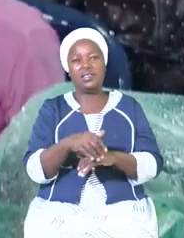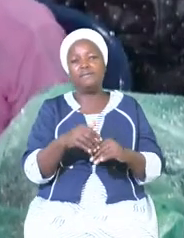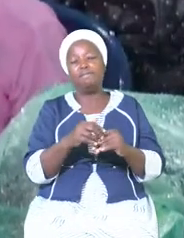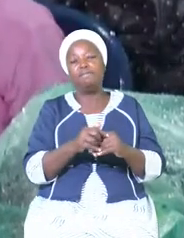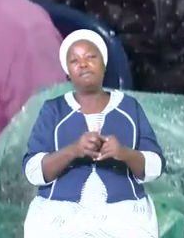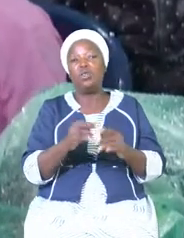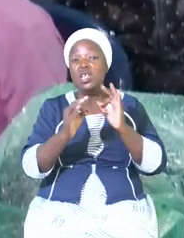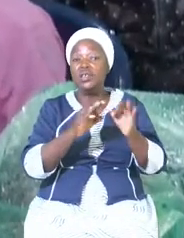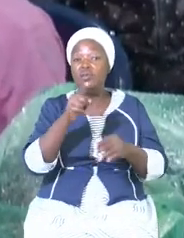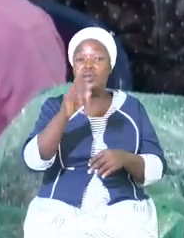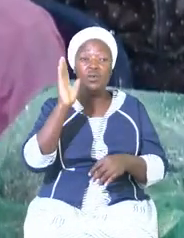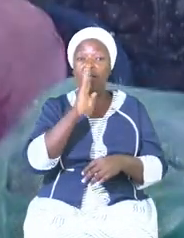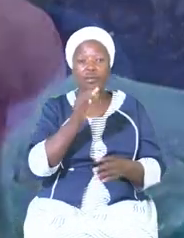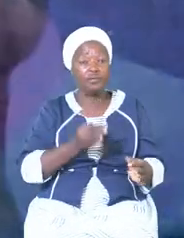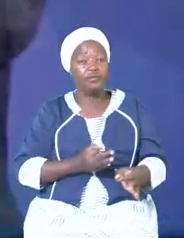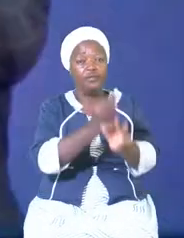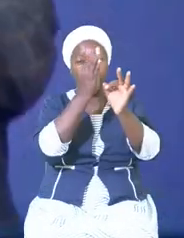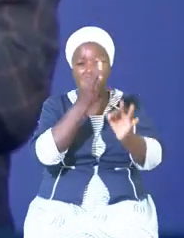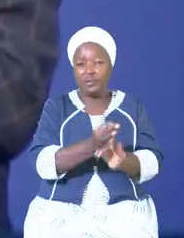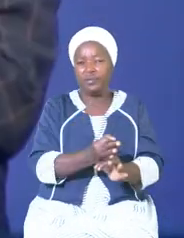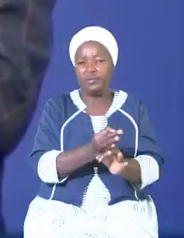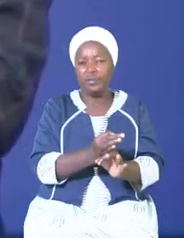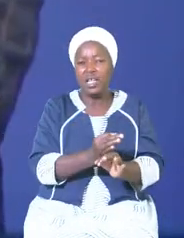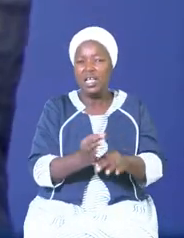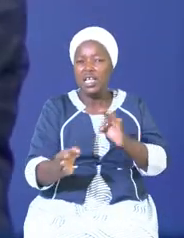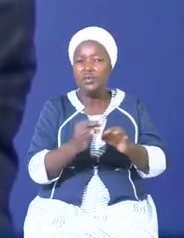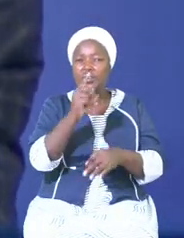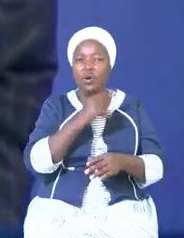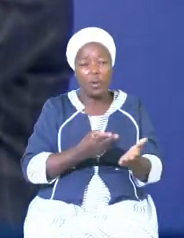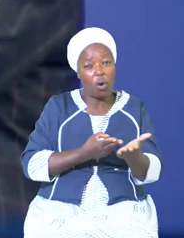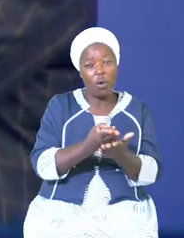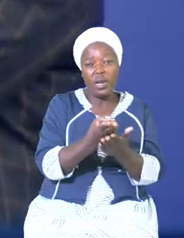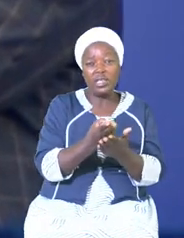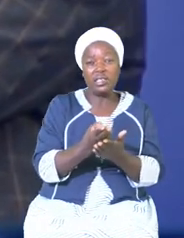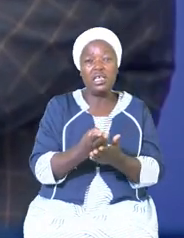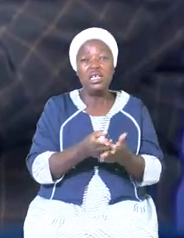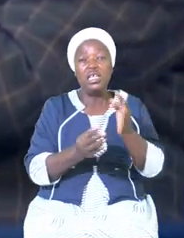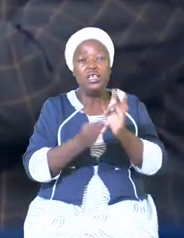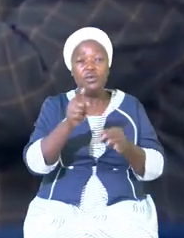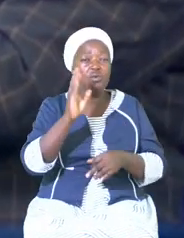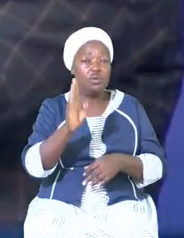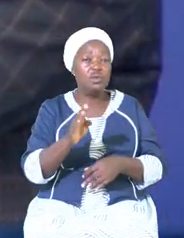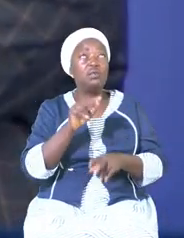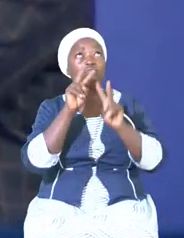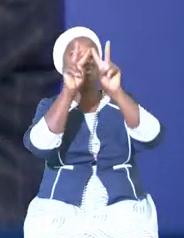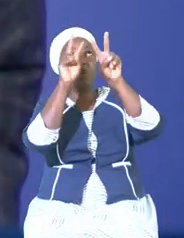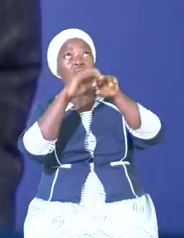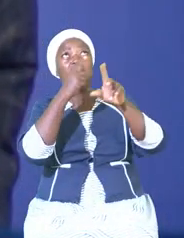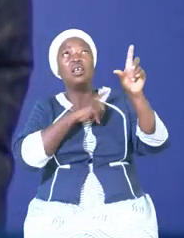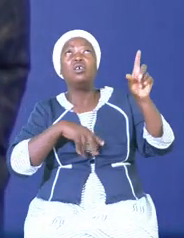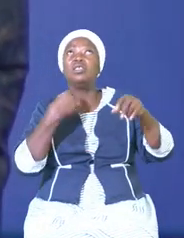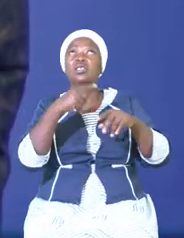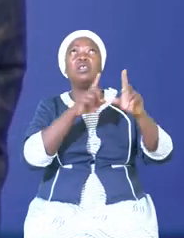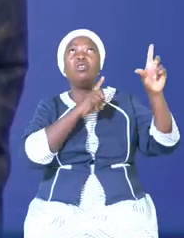will be sincere, if you will be honest, if you will look at the Lord and say, Lord, I